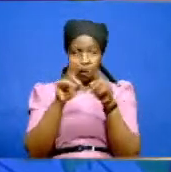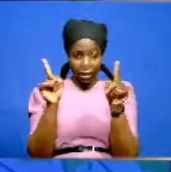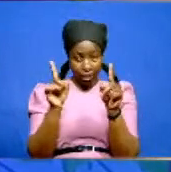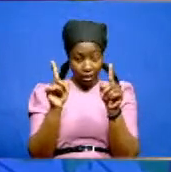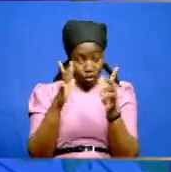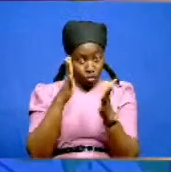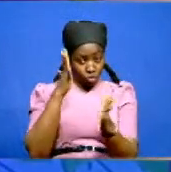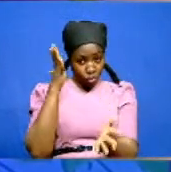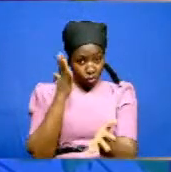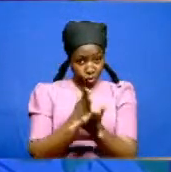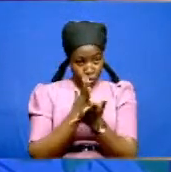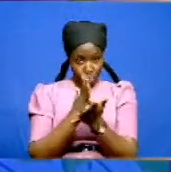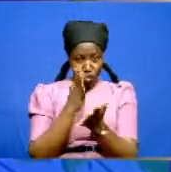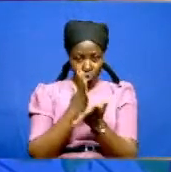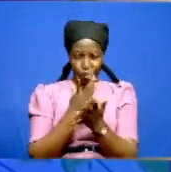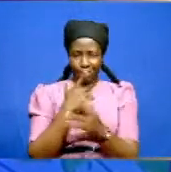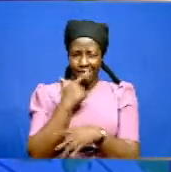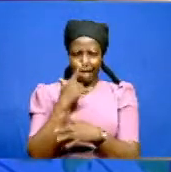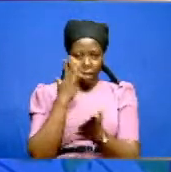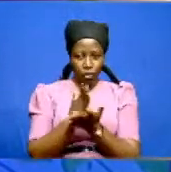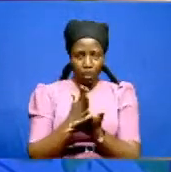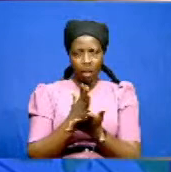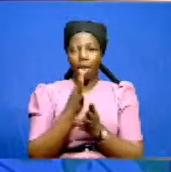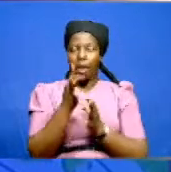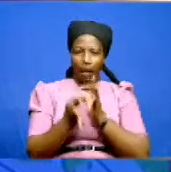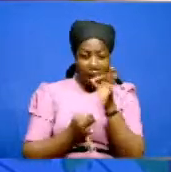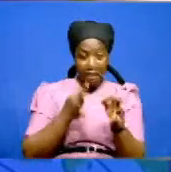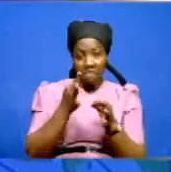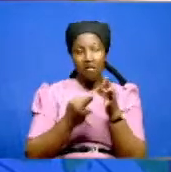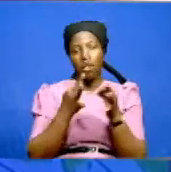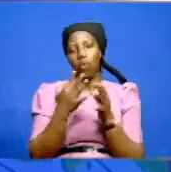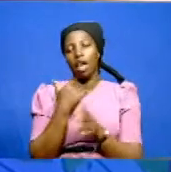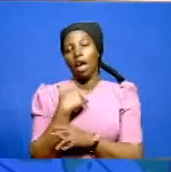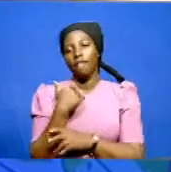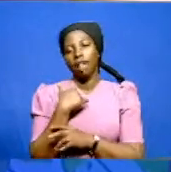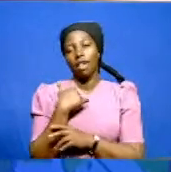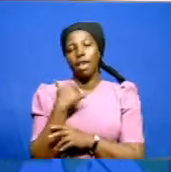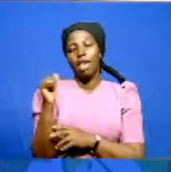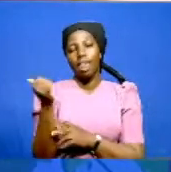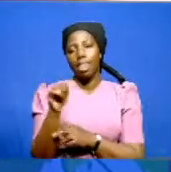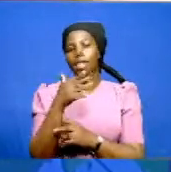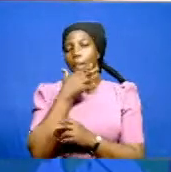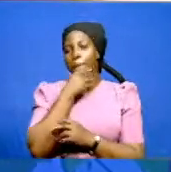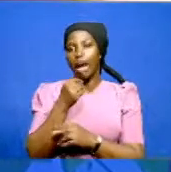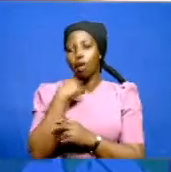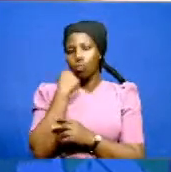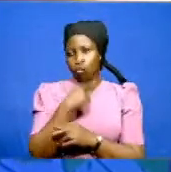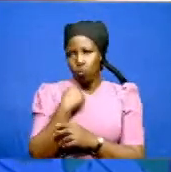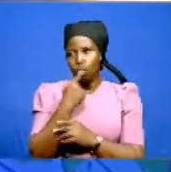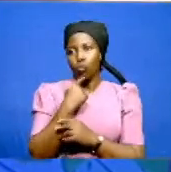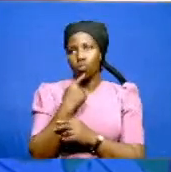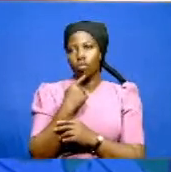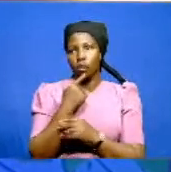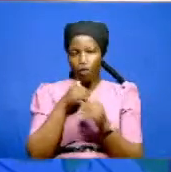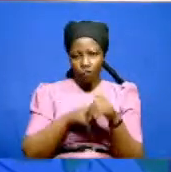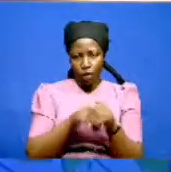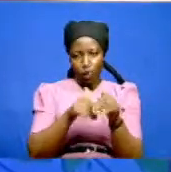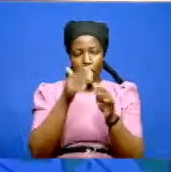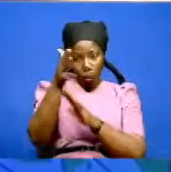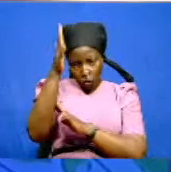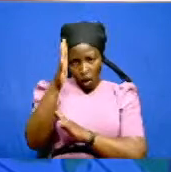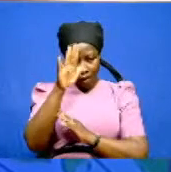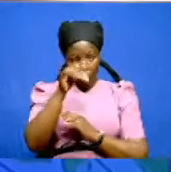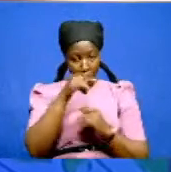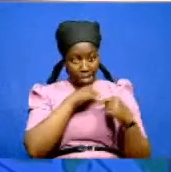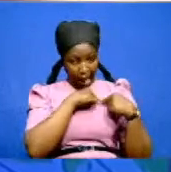truly speaking, if there was a man after God's own heart, it was